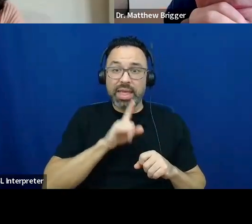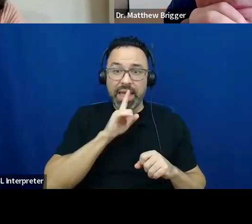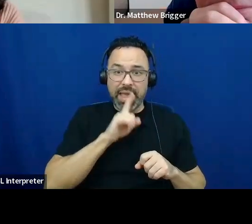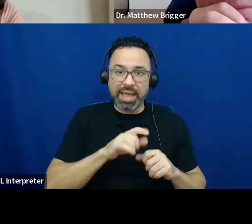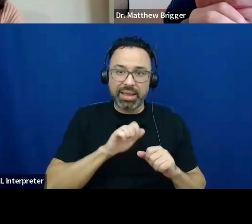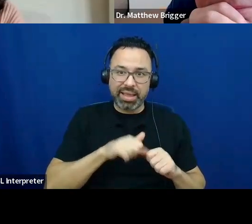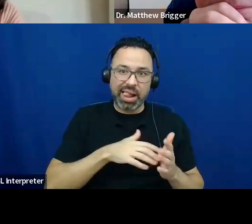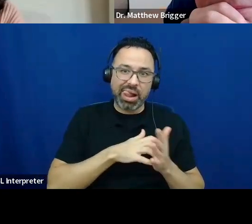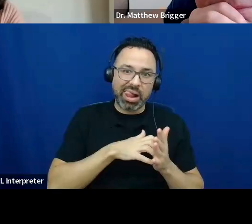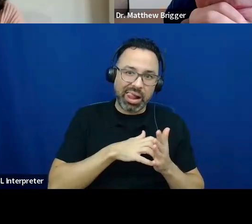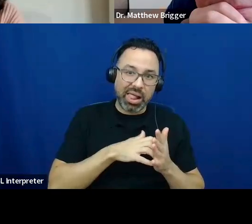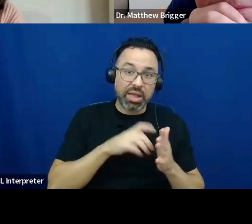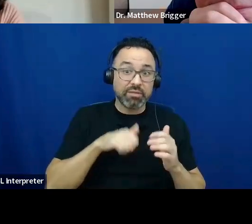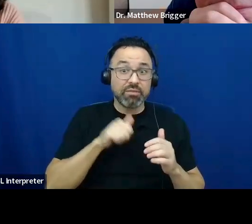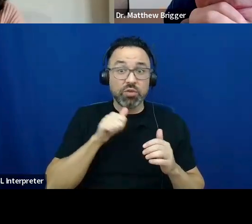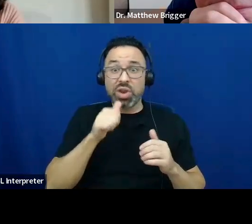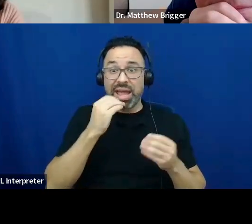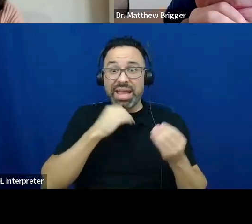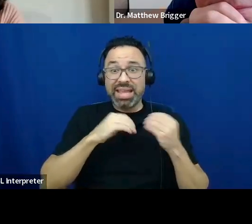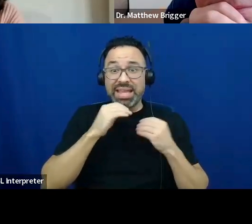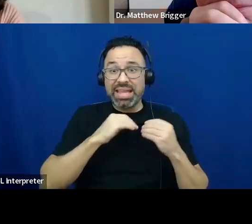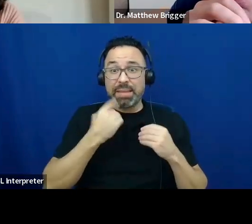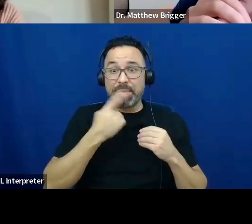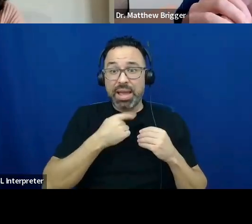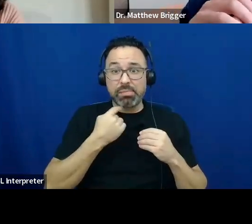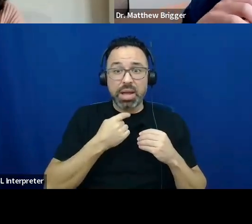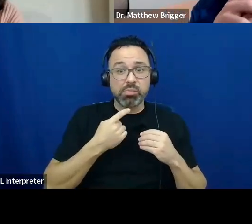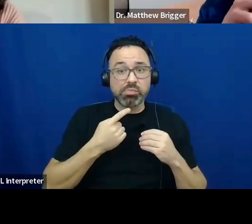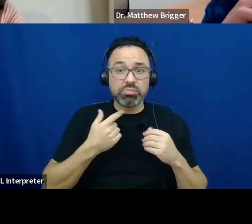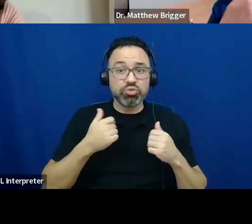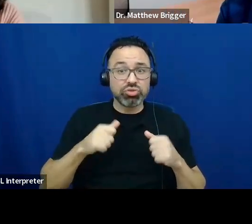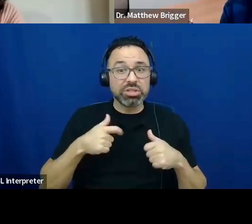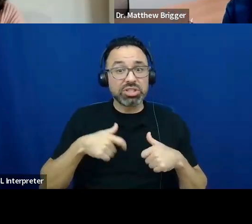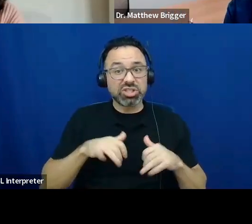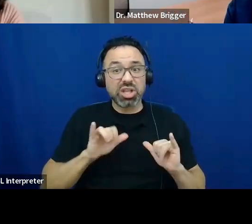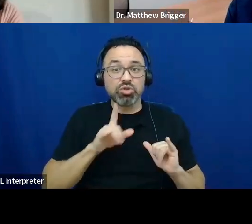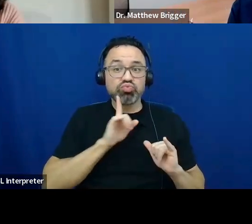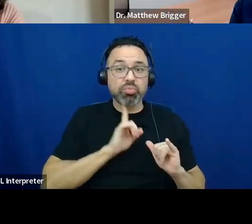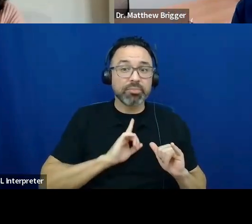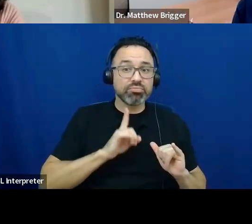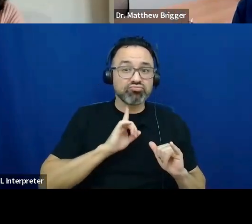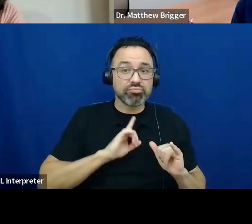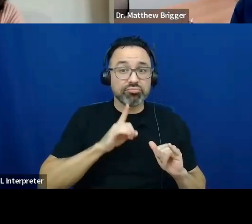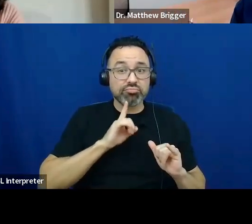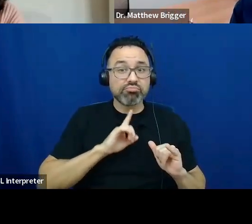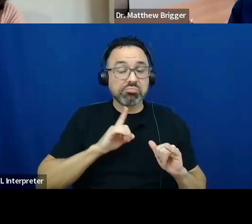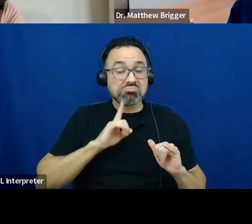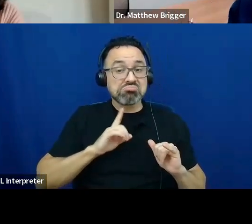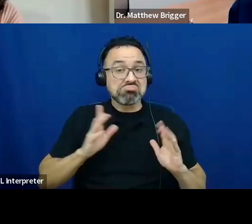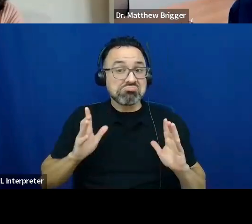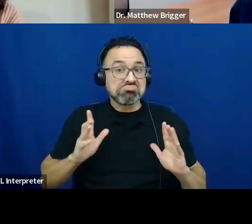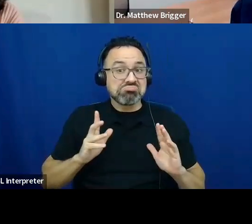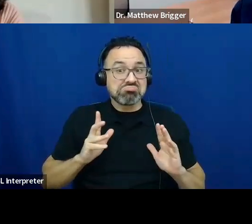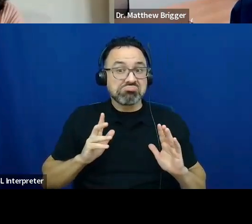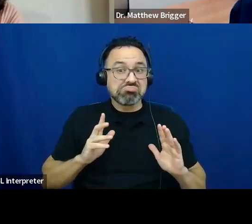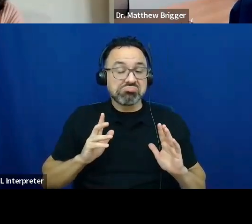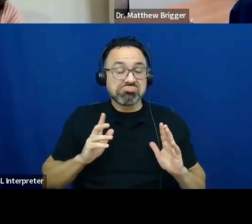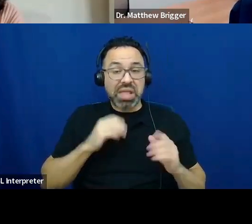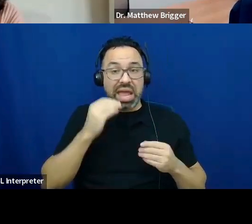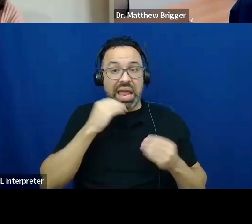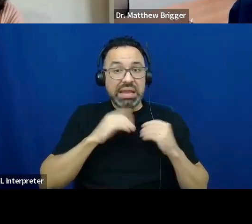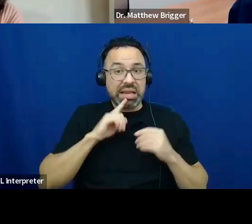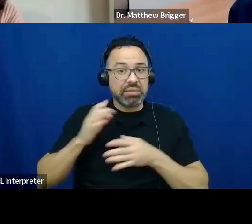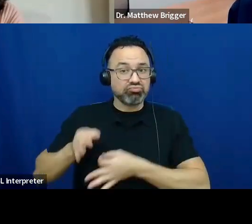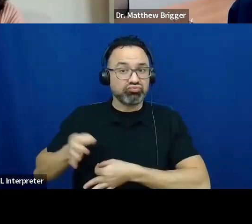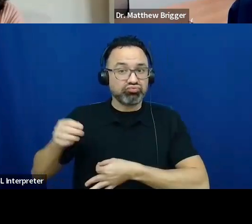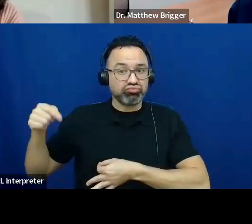could not be eating by mouth and still be swallowing and handling your secretions. And so anytime